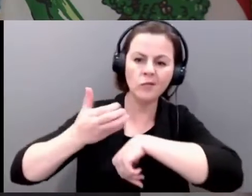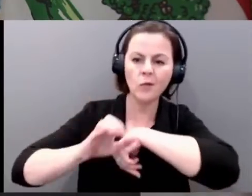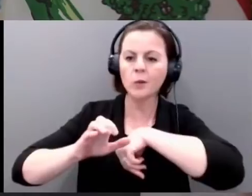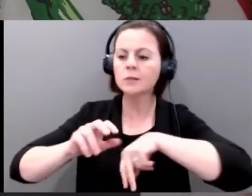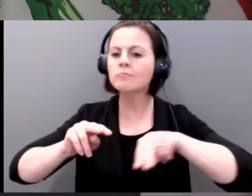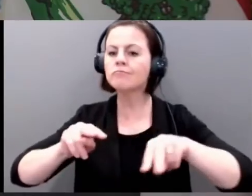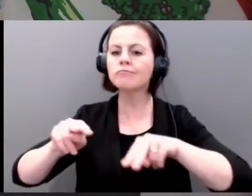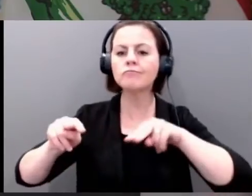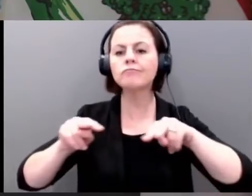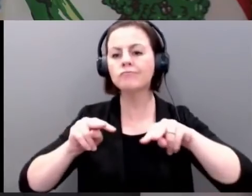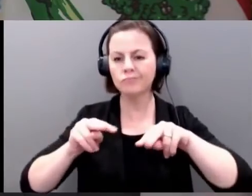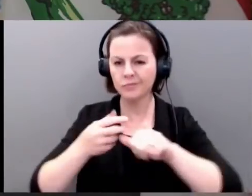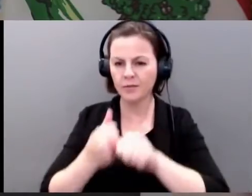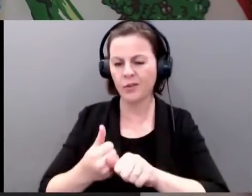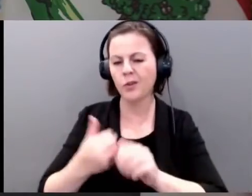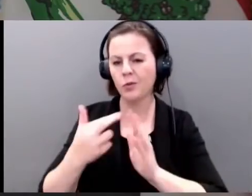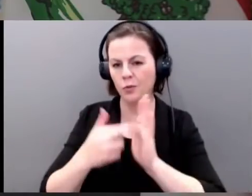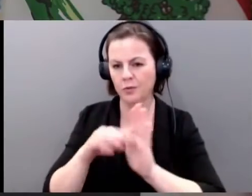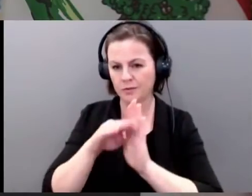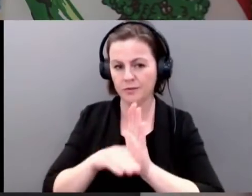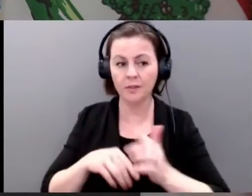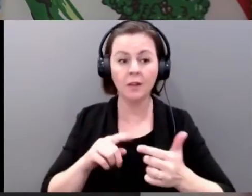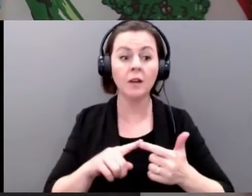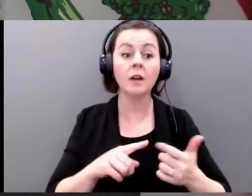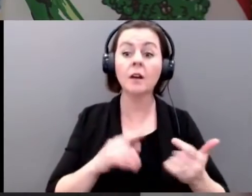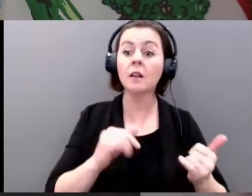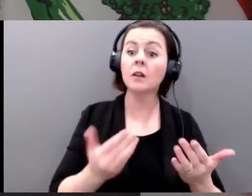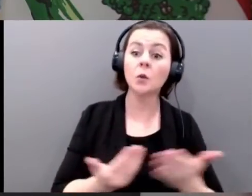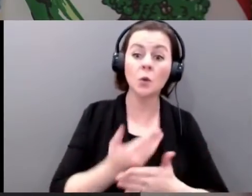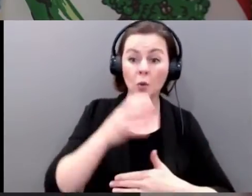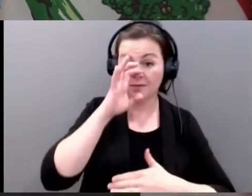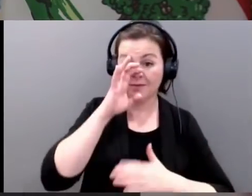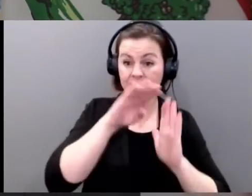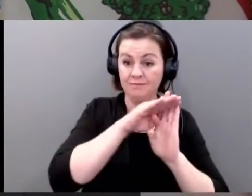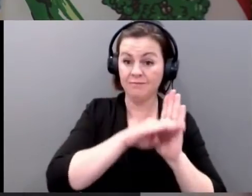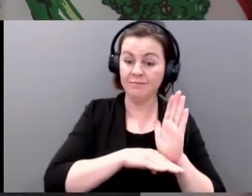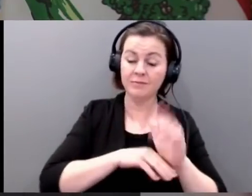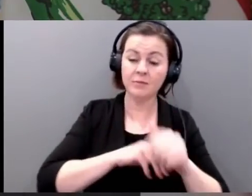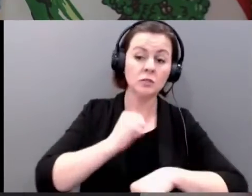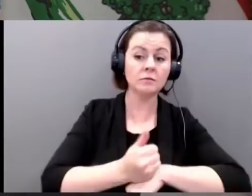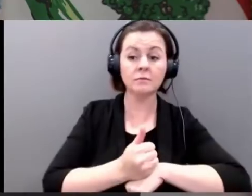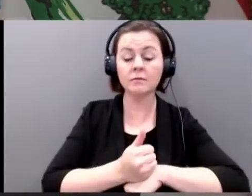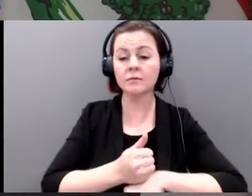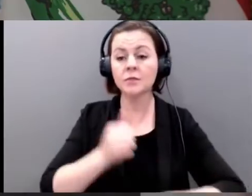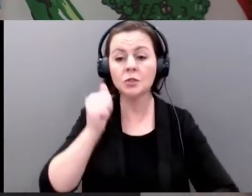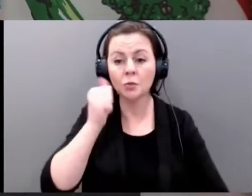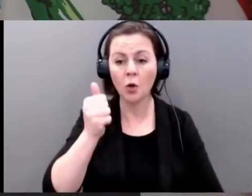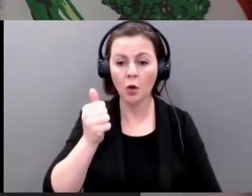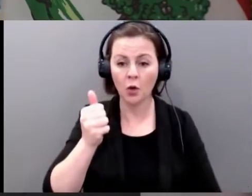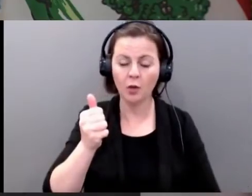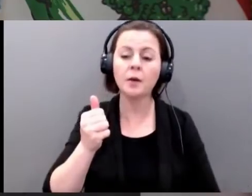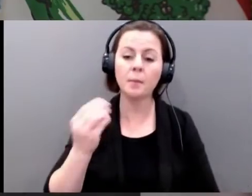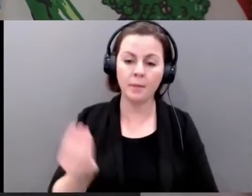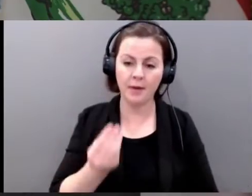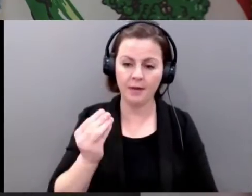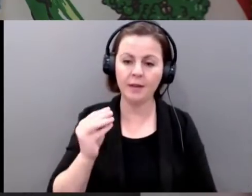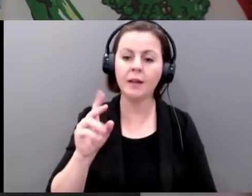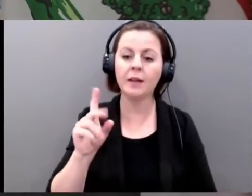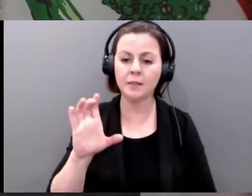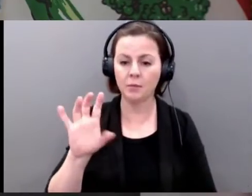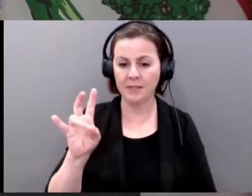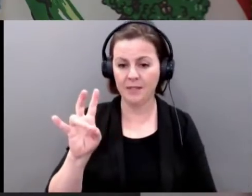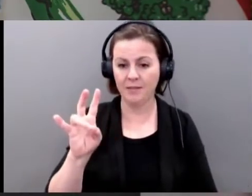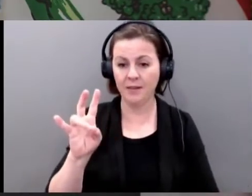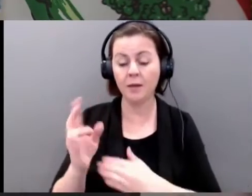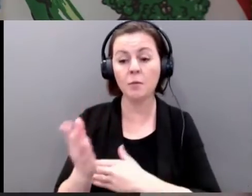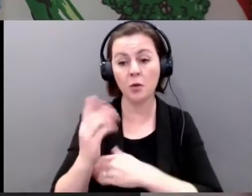that Dr. Morrison will speak more in depth about will take place effect tomorrow at 8 a.m. The restrictions will be in place for 14